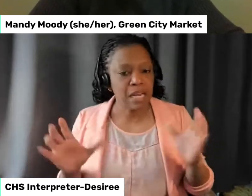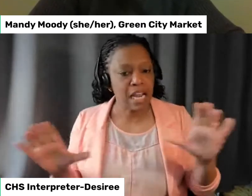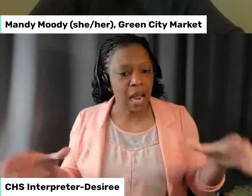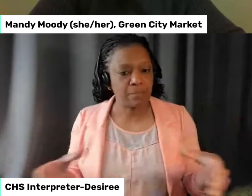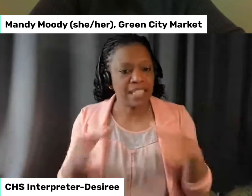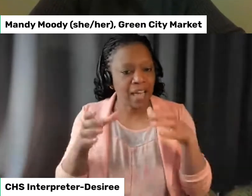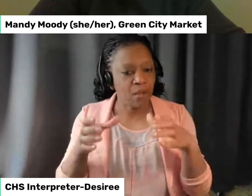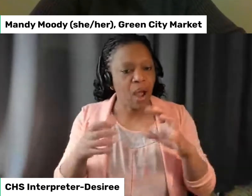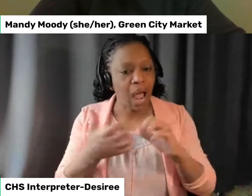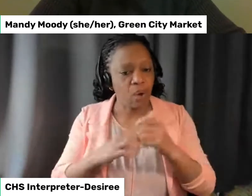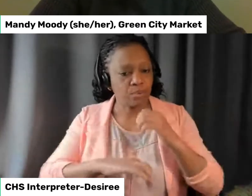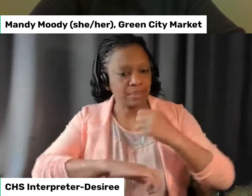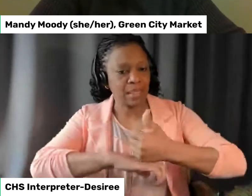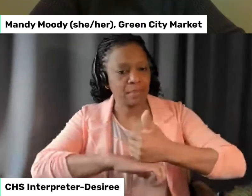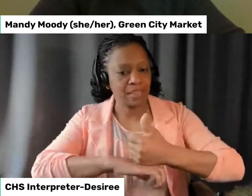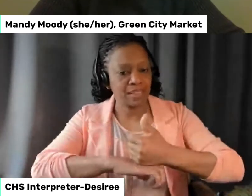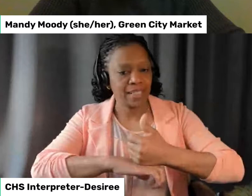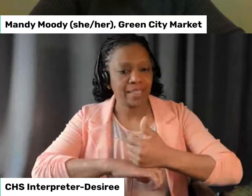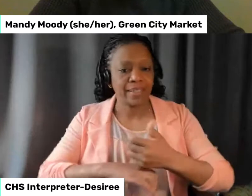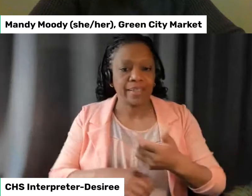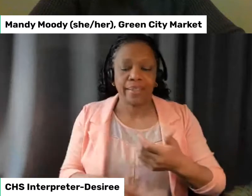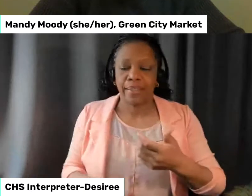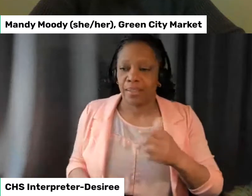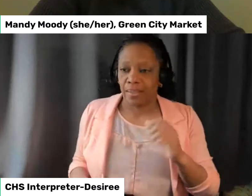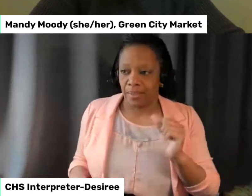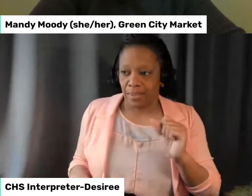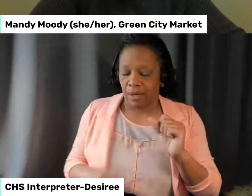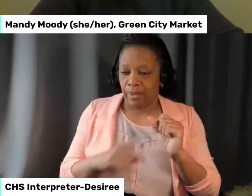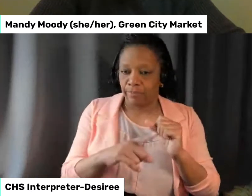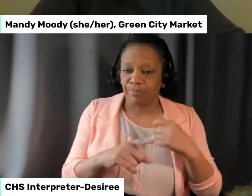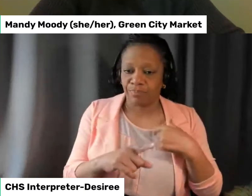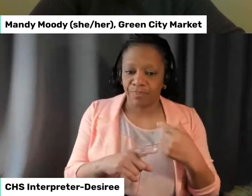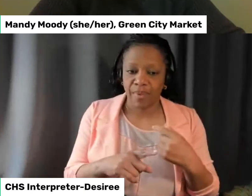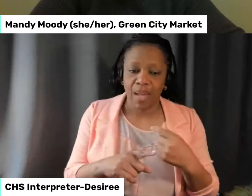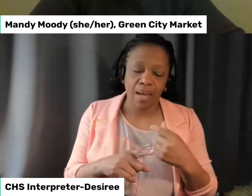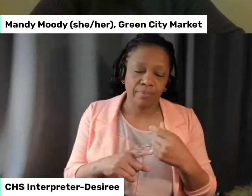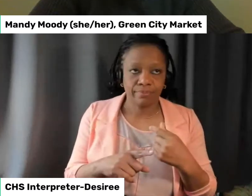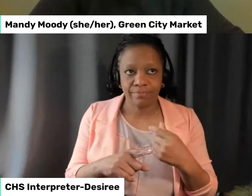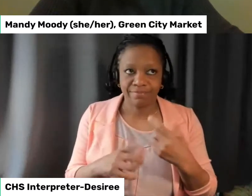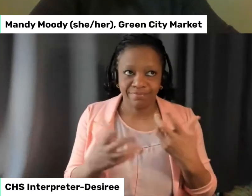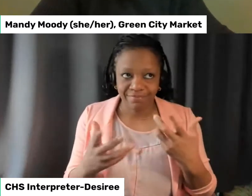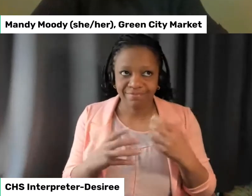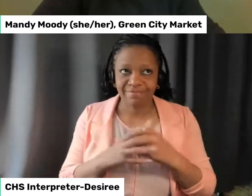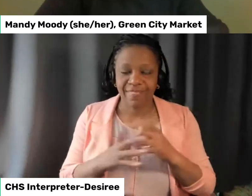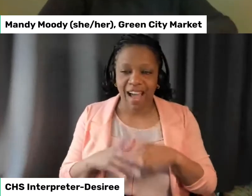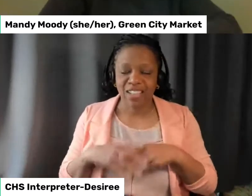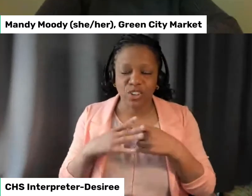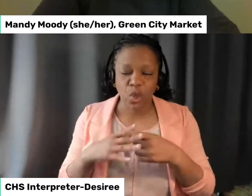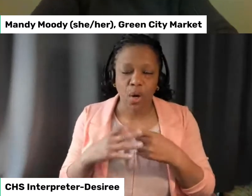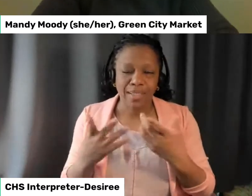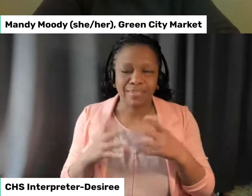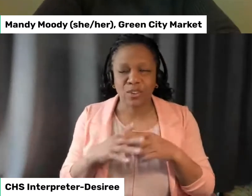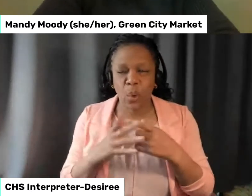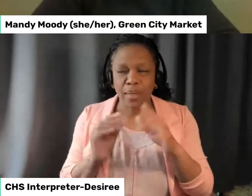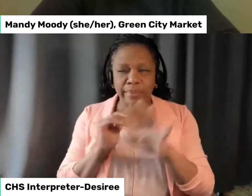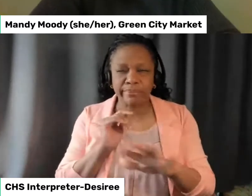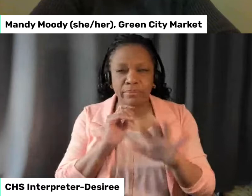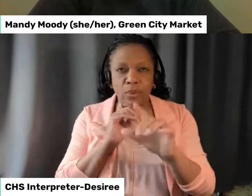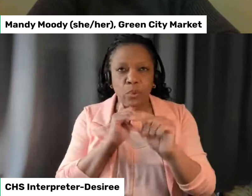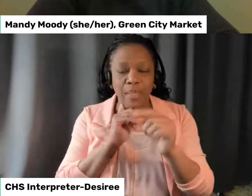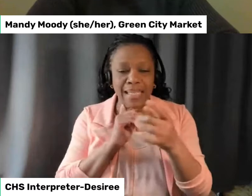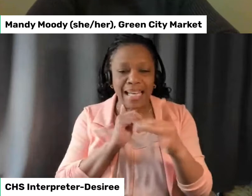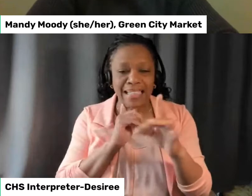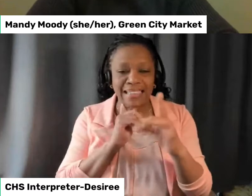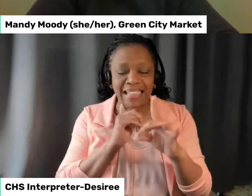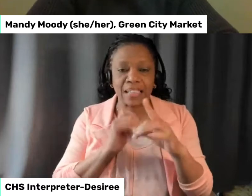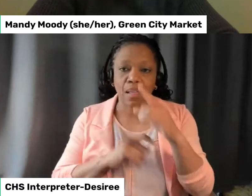Well, I like to say I inadvertently started the Chicago Farmers Market Collective. It started in 2018, actually, in the